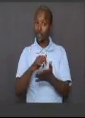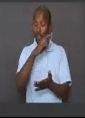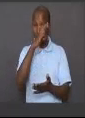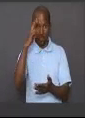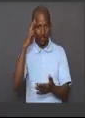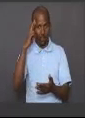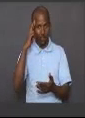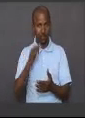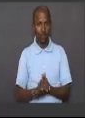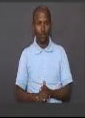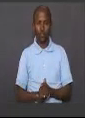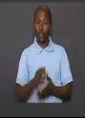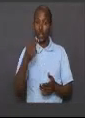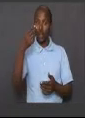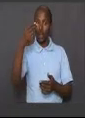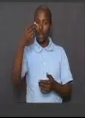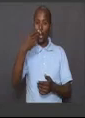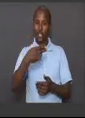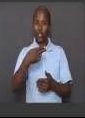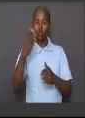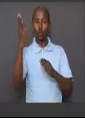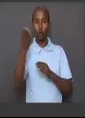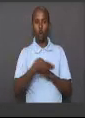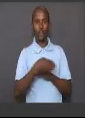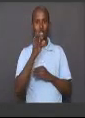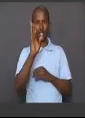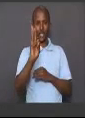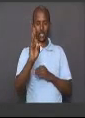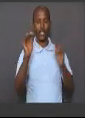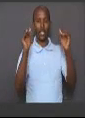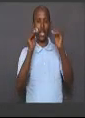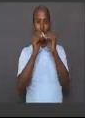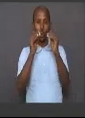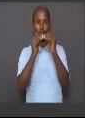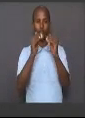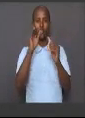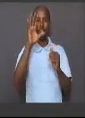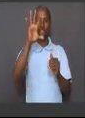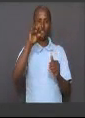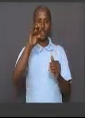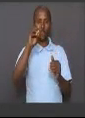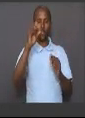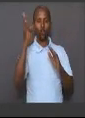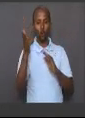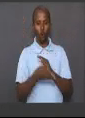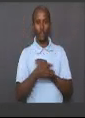case, h over 6 equals 50